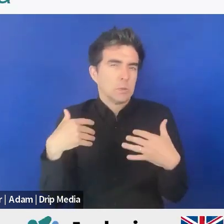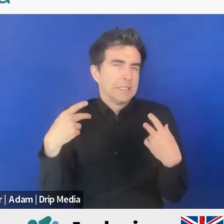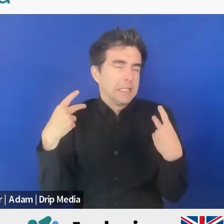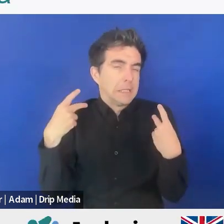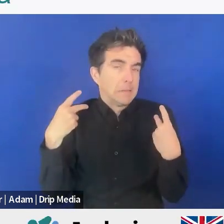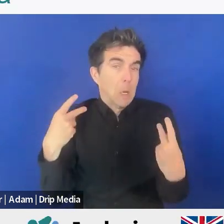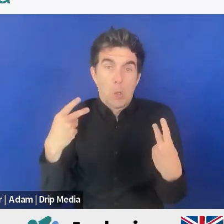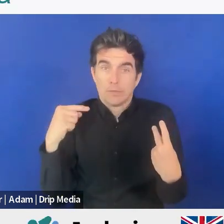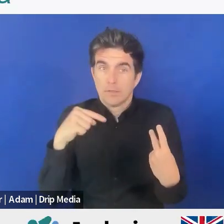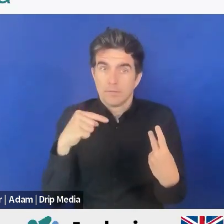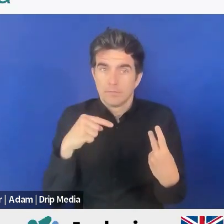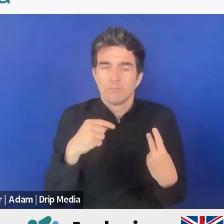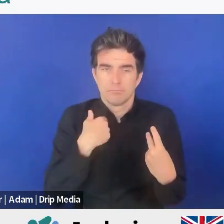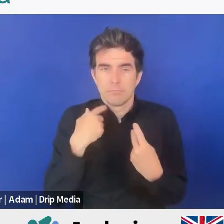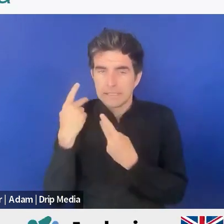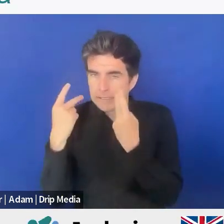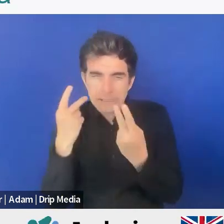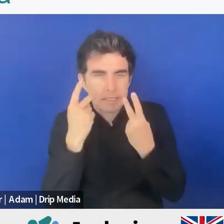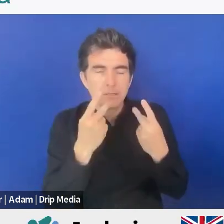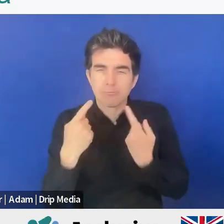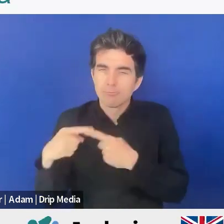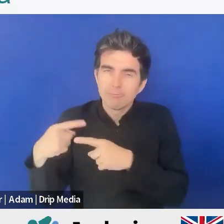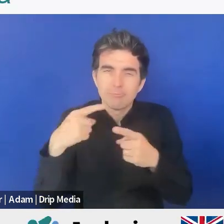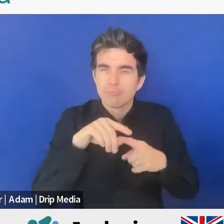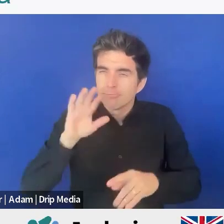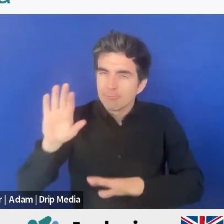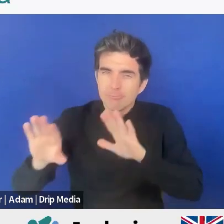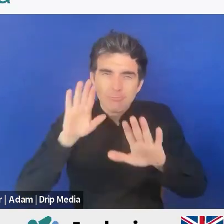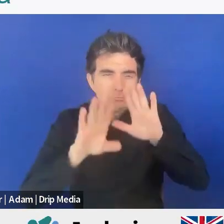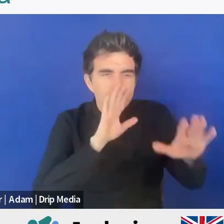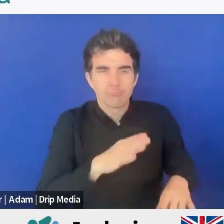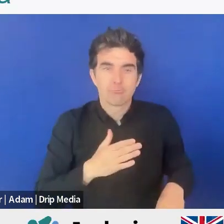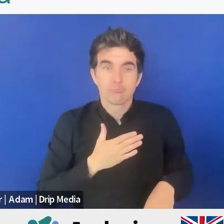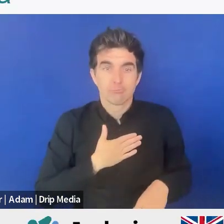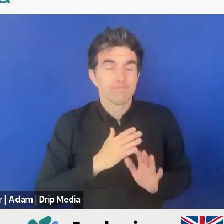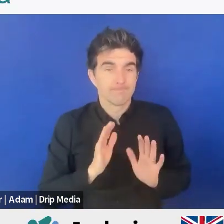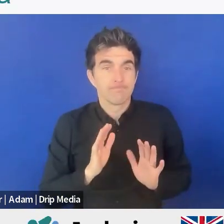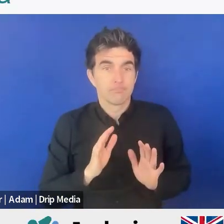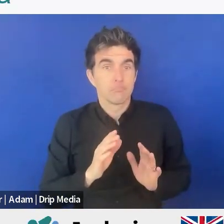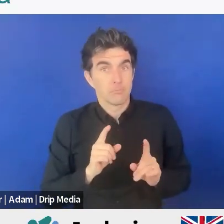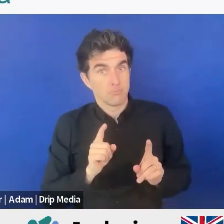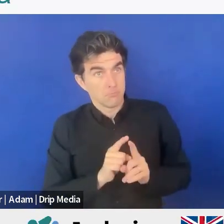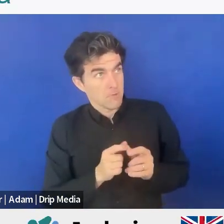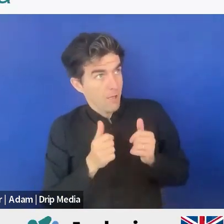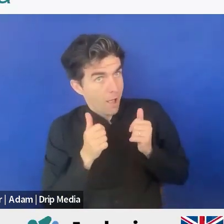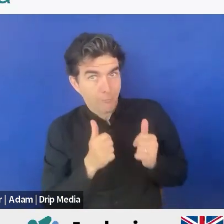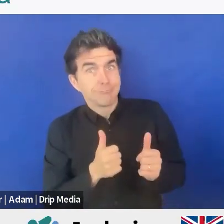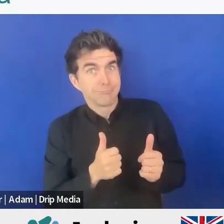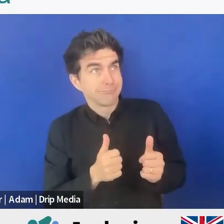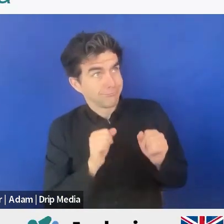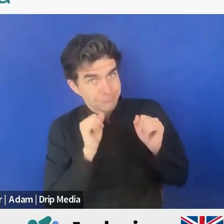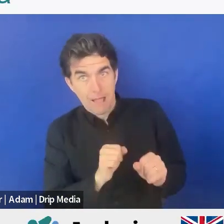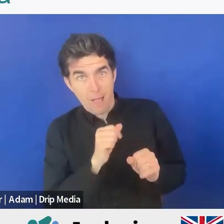trust and community ownership, then although it is a well built or well